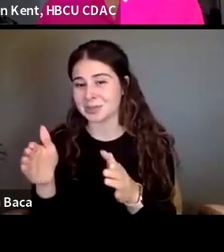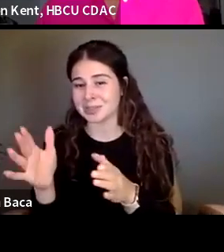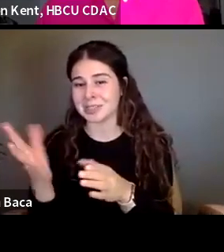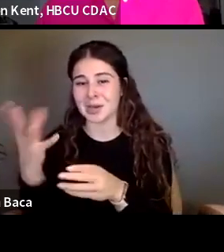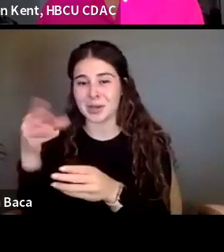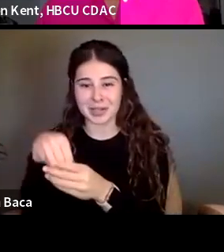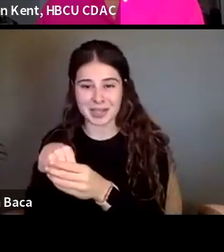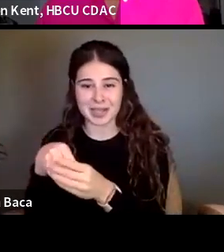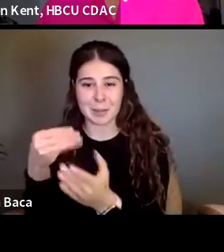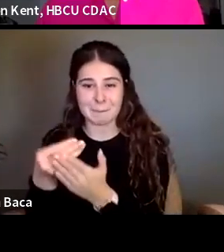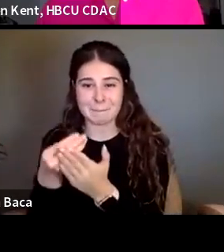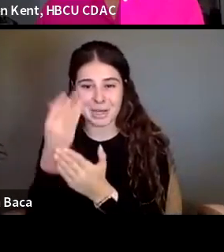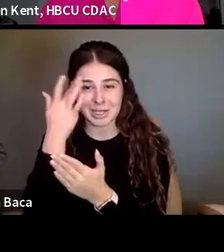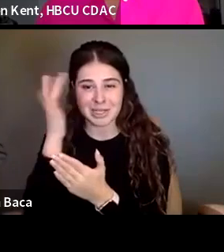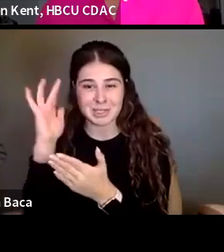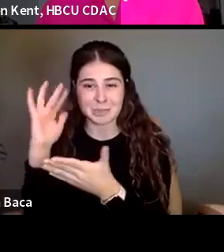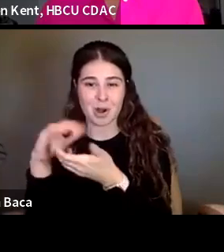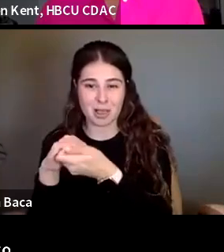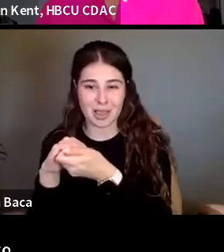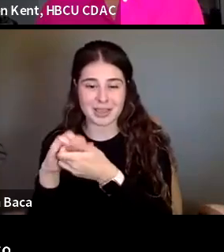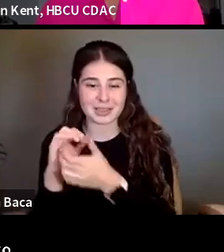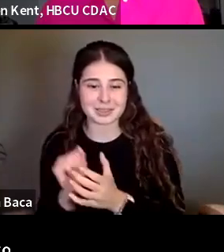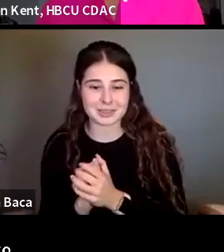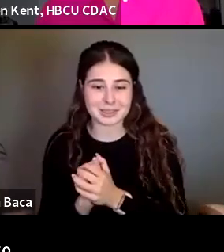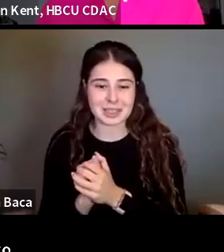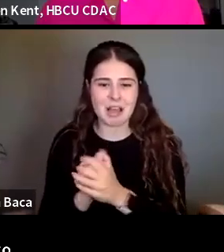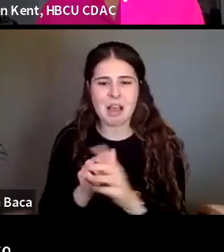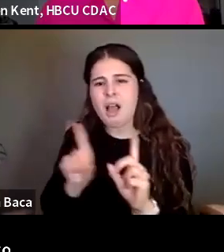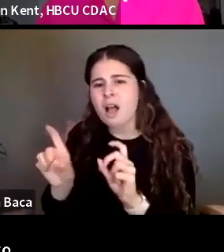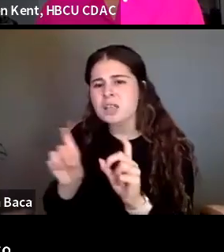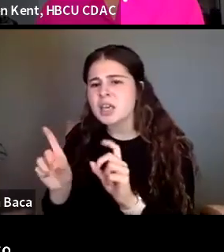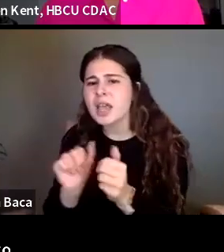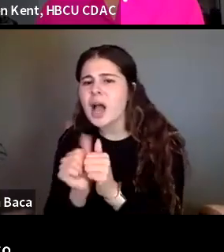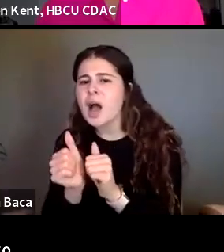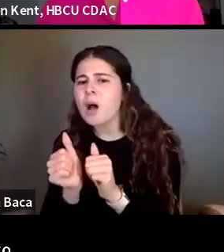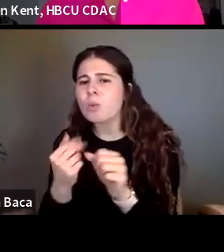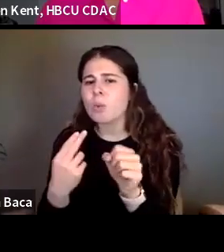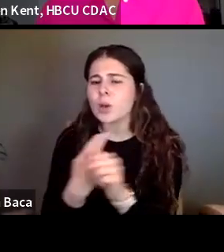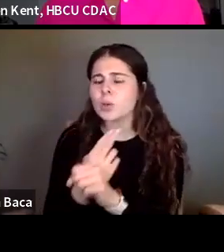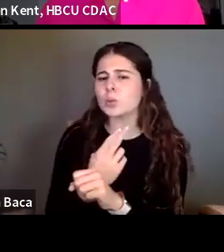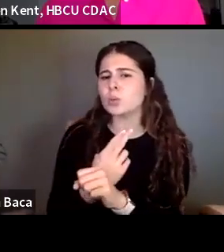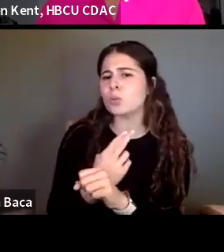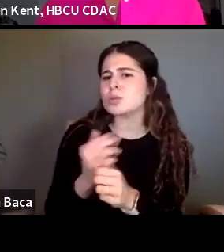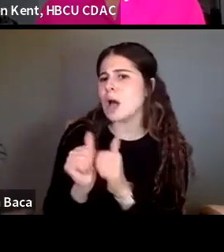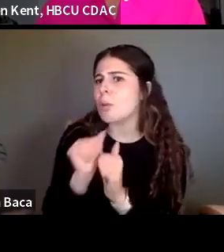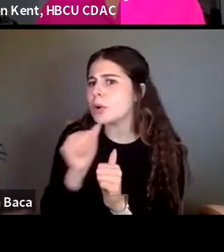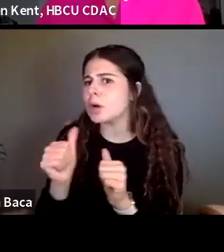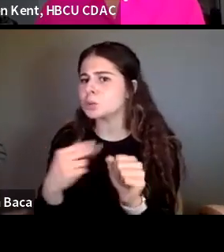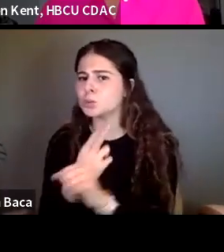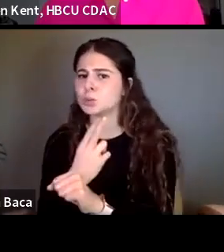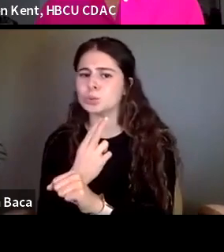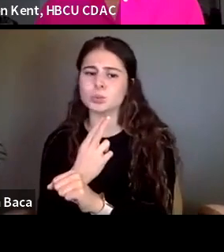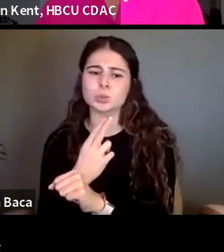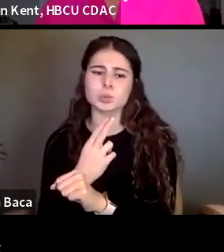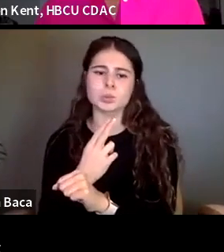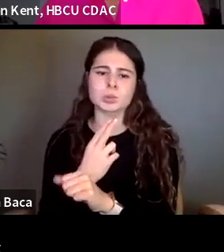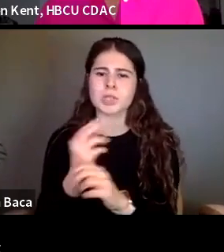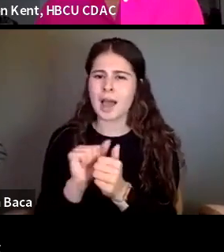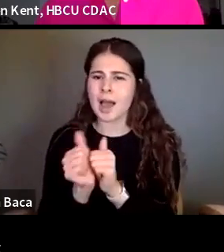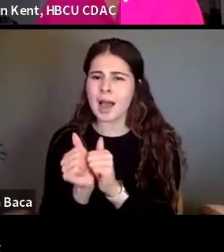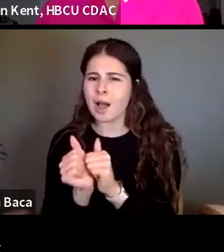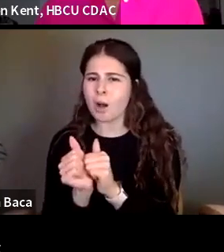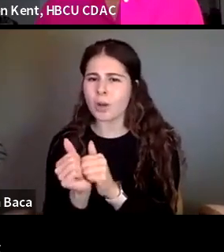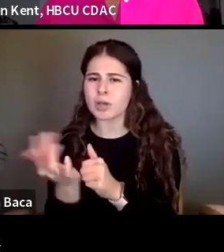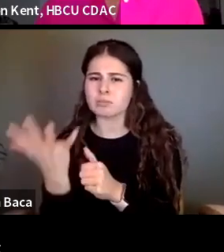confer on financial education, how to use it, how not to use it, how it might blend with their housing counseling efforts